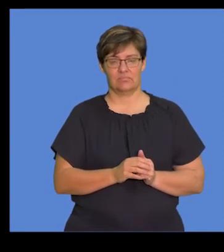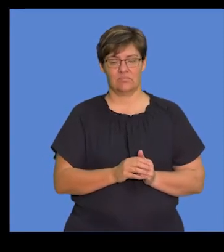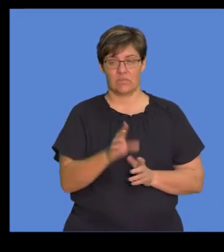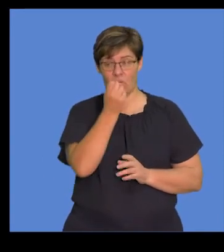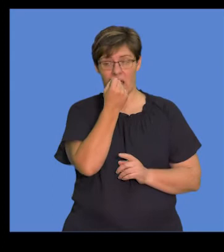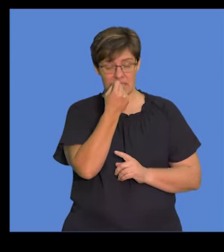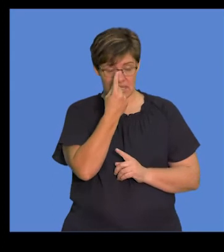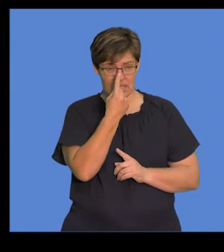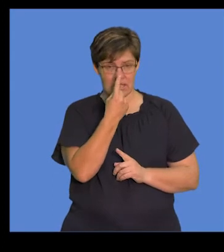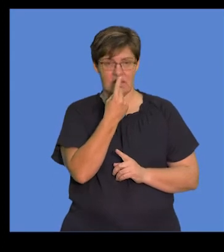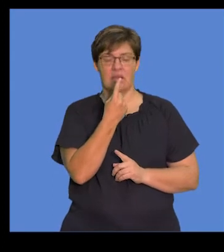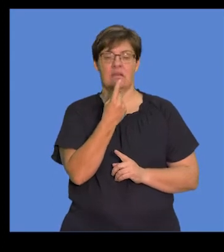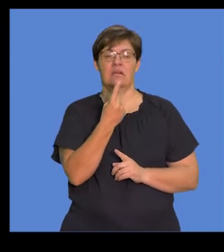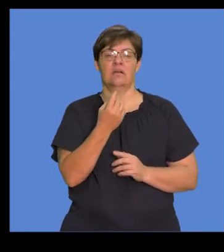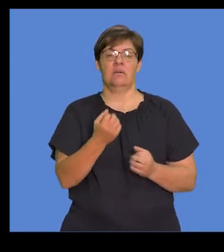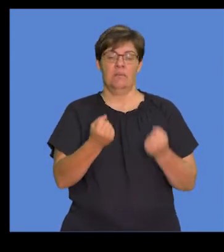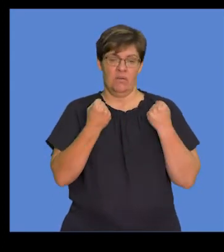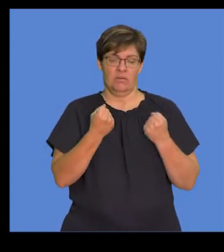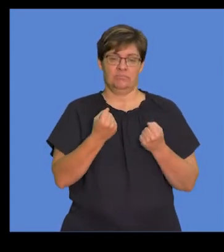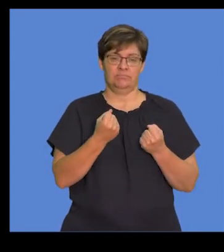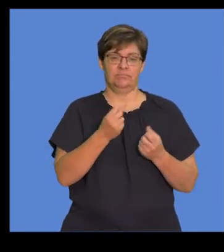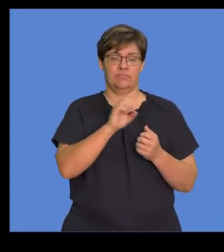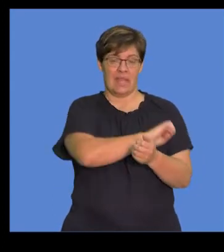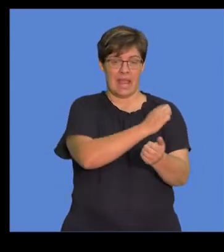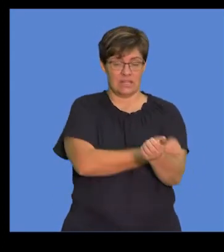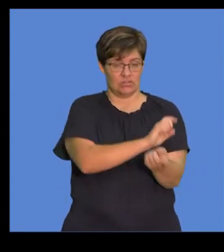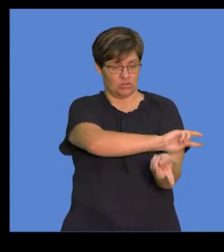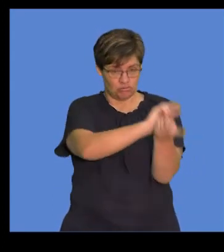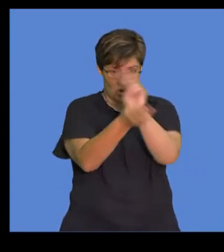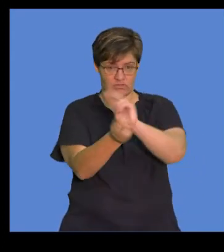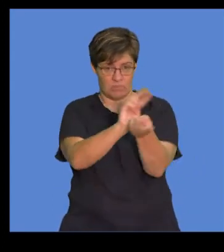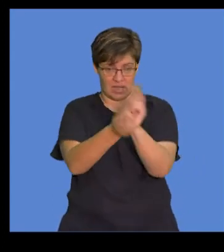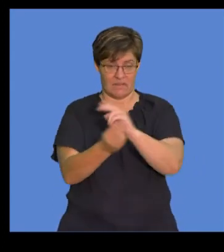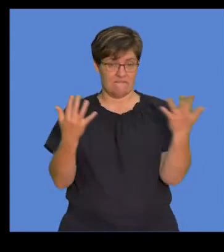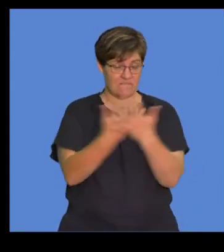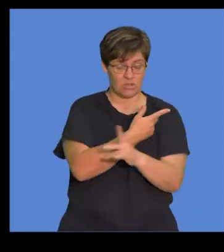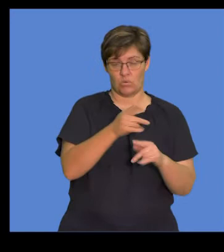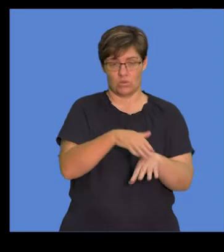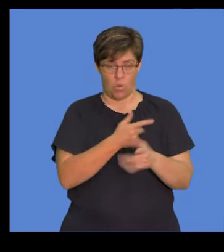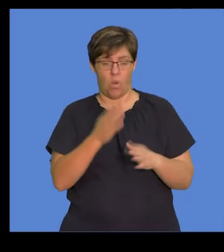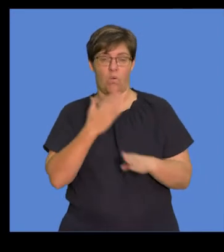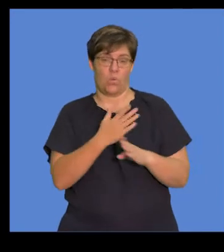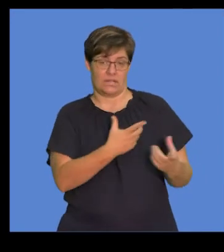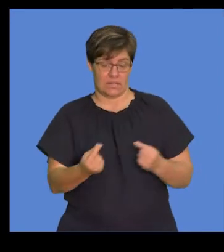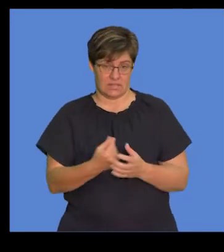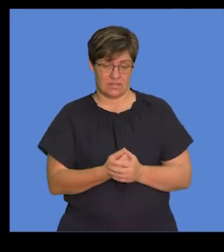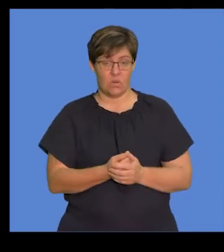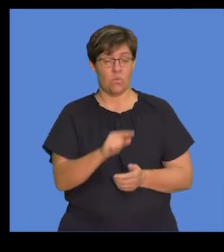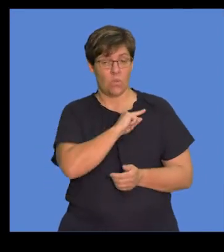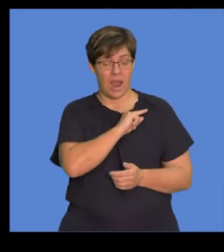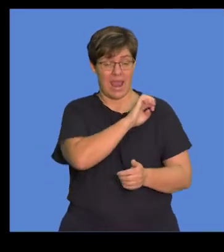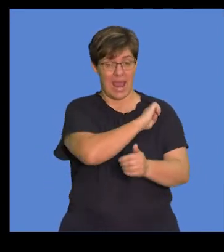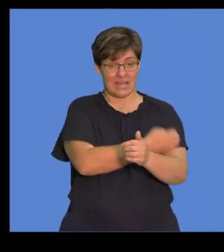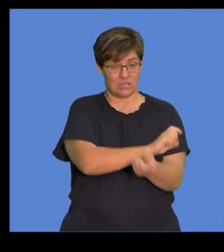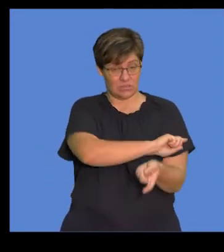we understand that power is the rate of energy transformation in a circuit, or work done, because when energy is